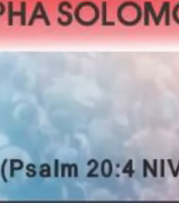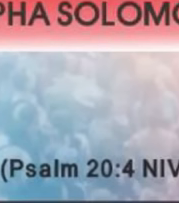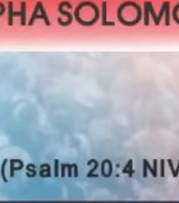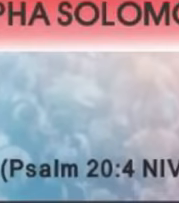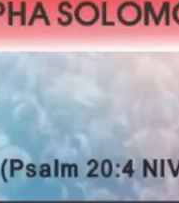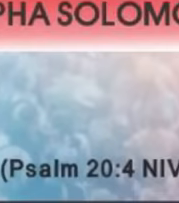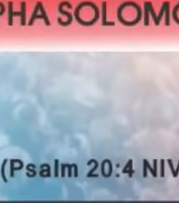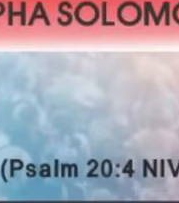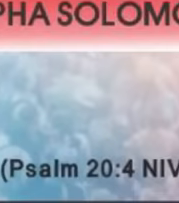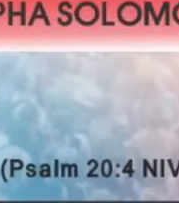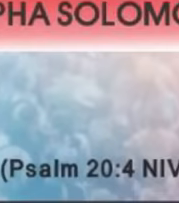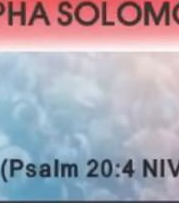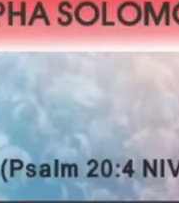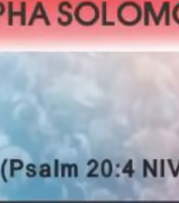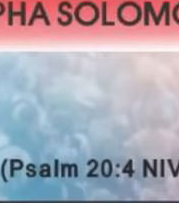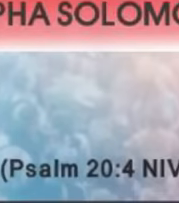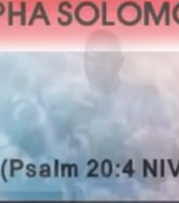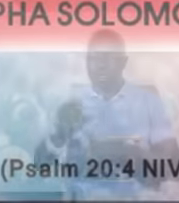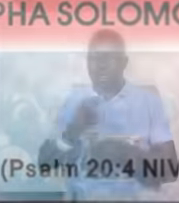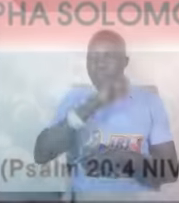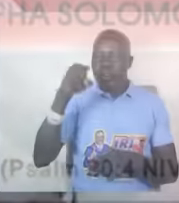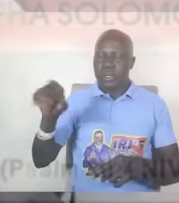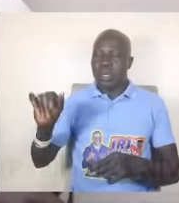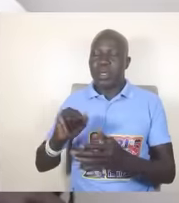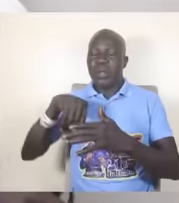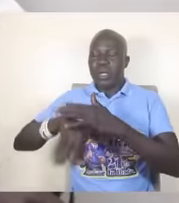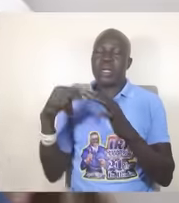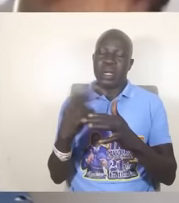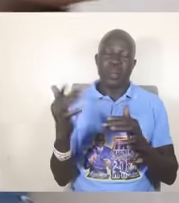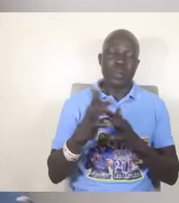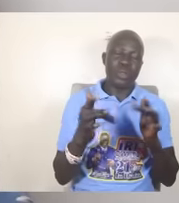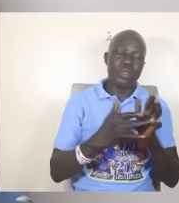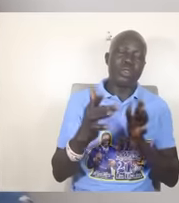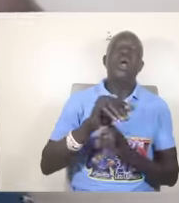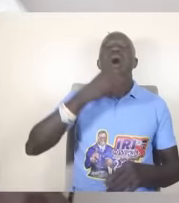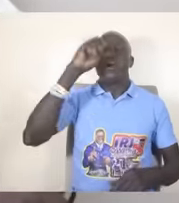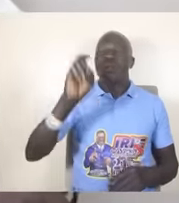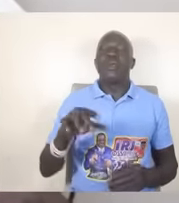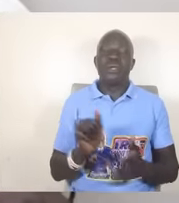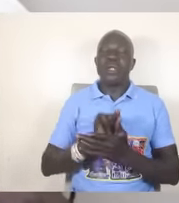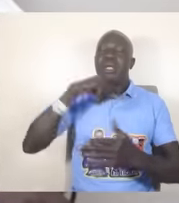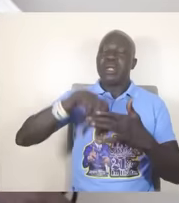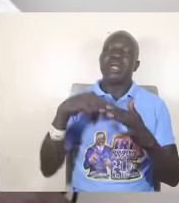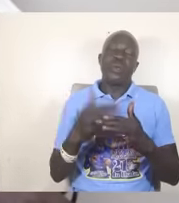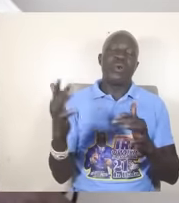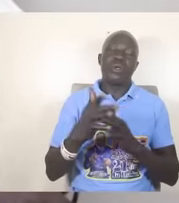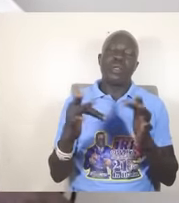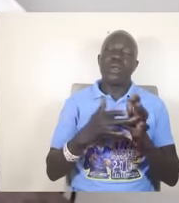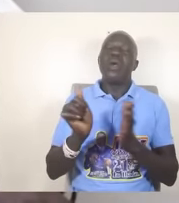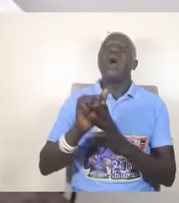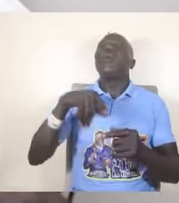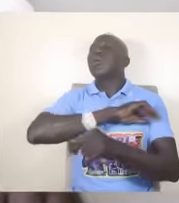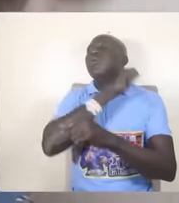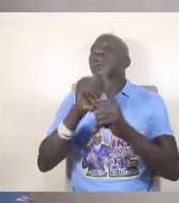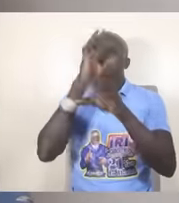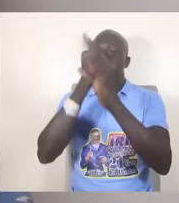101 52 98 950 Sir of Rabbi Richard Mabuyade. This is the bank. Mekuli Bata. In the name of Jesus. No, call one. To die at